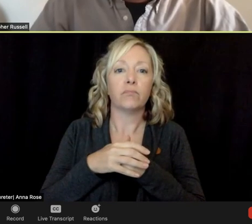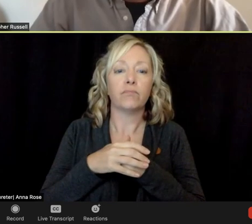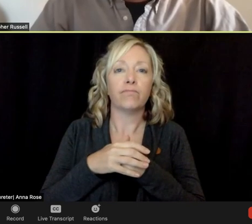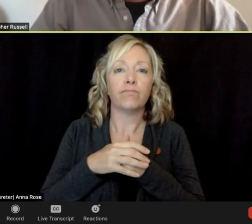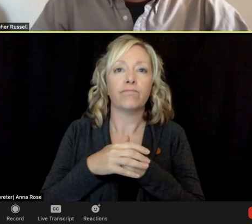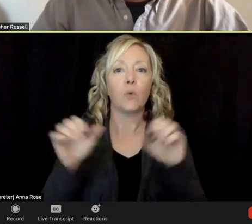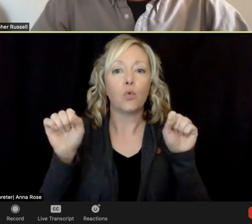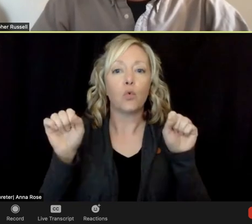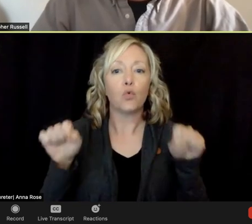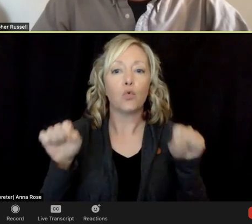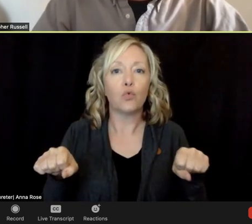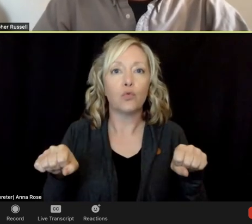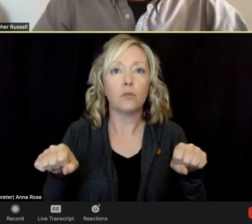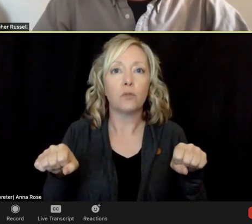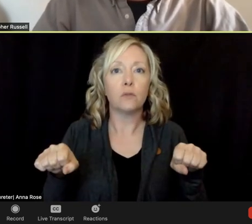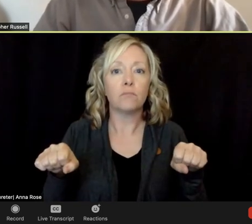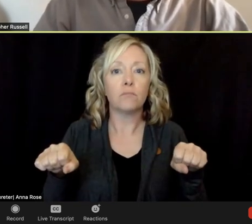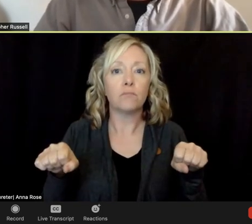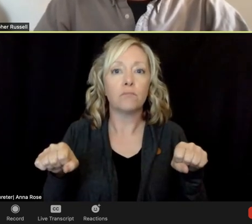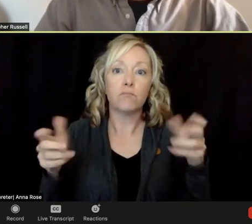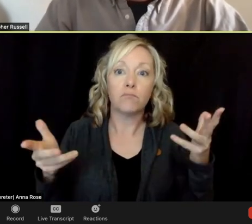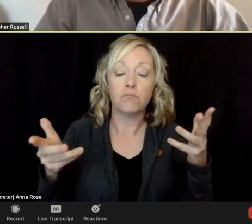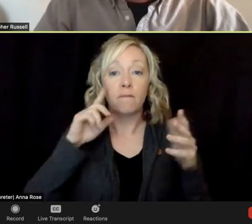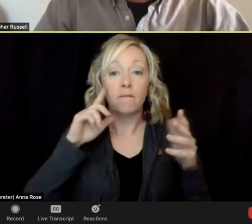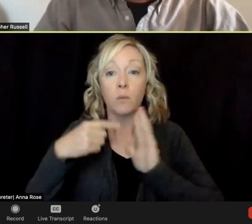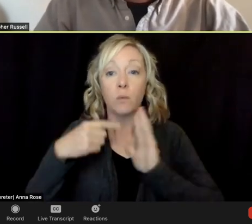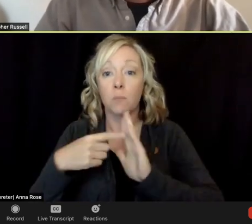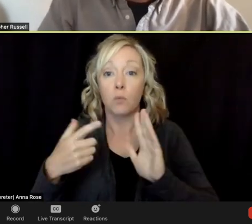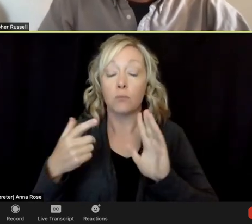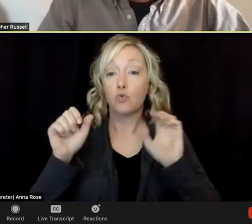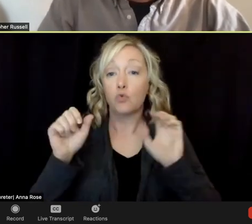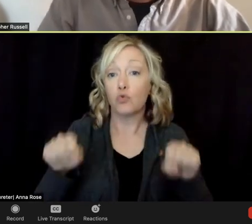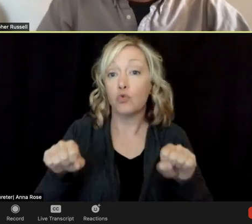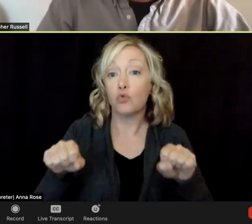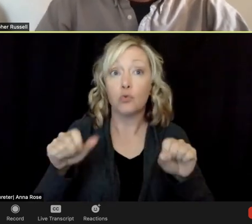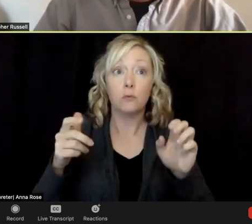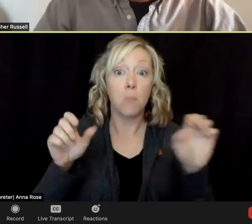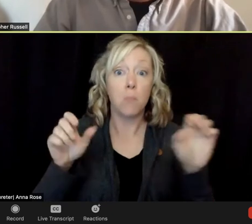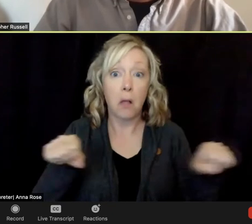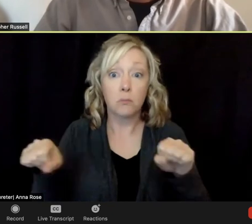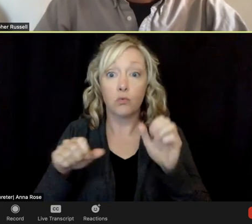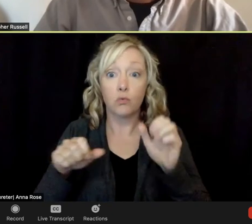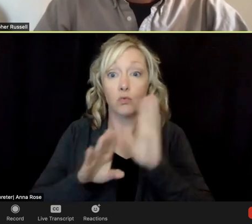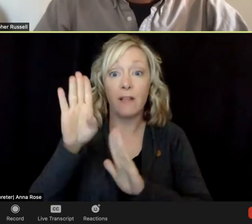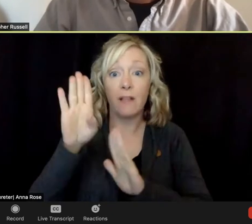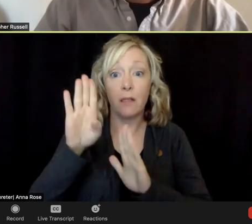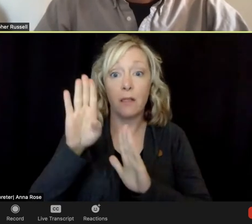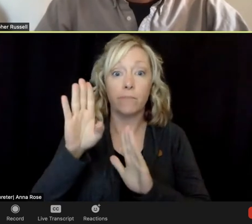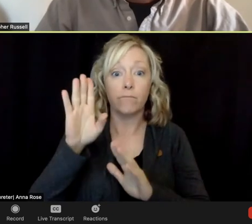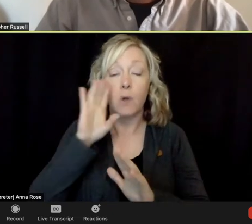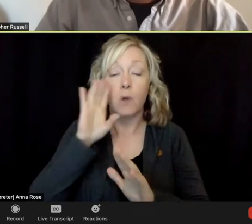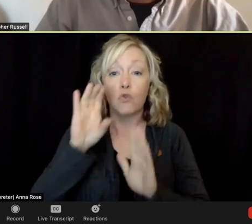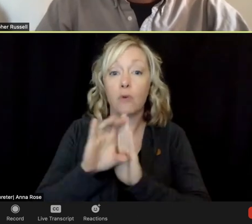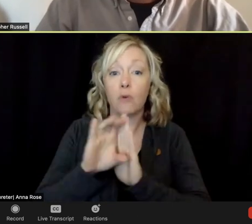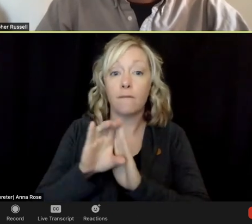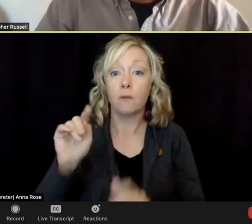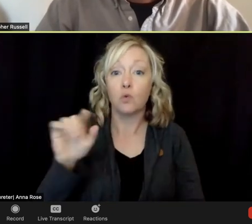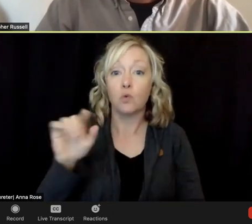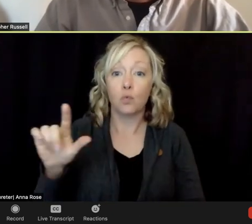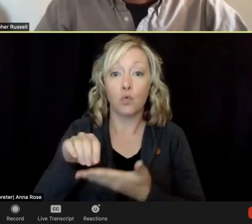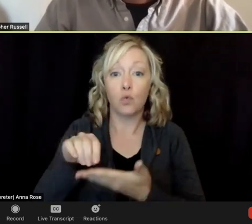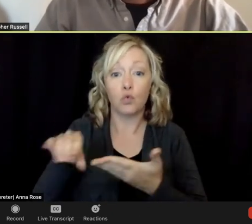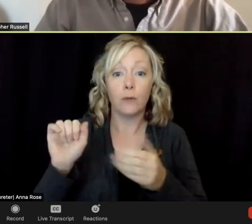could you actually develop one like a graphic tool that a student could use to keep track of,